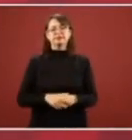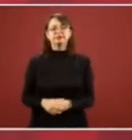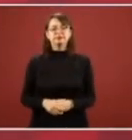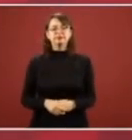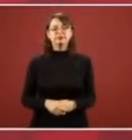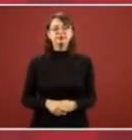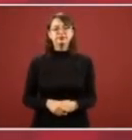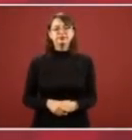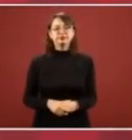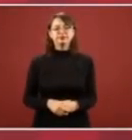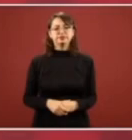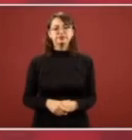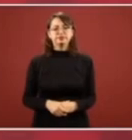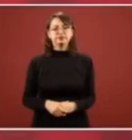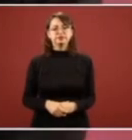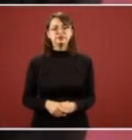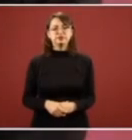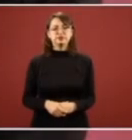Esa